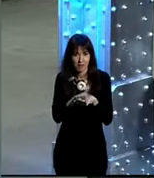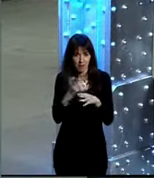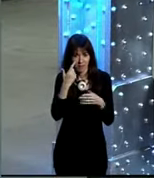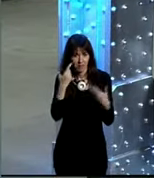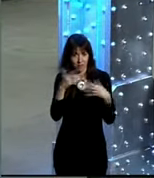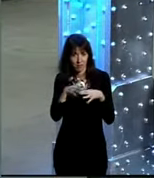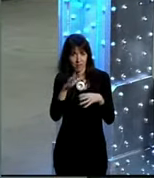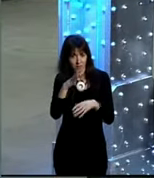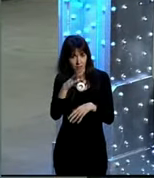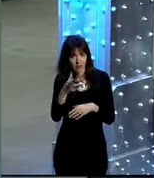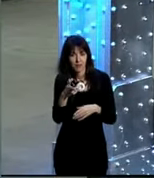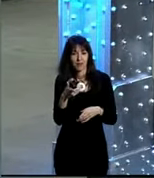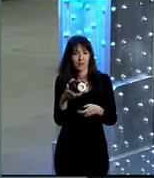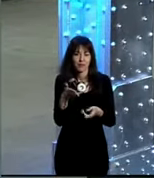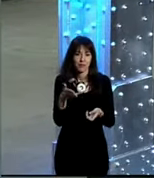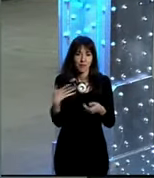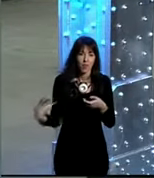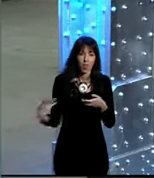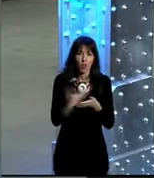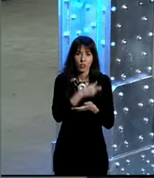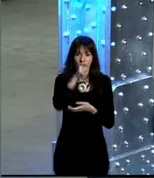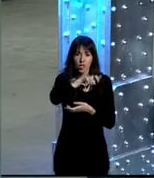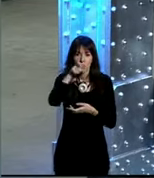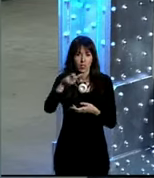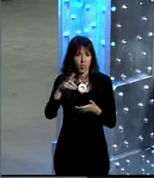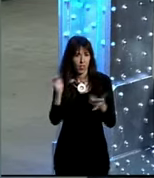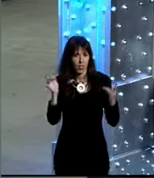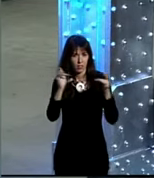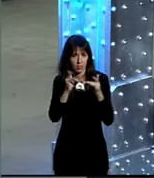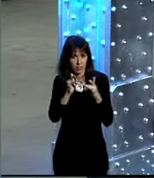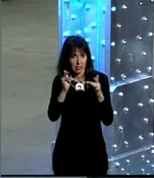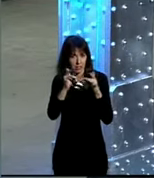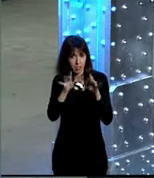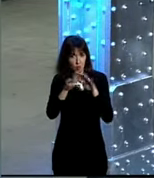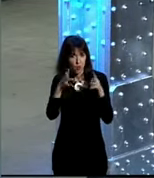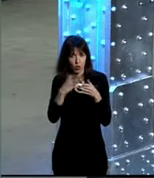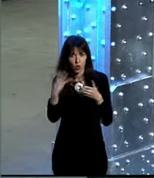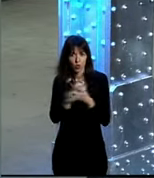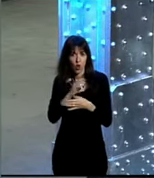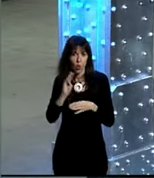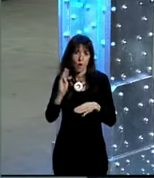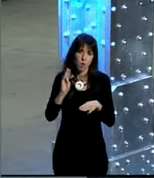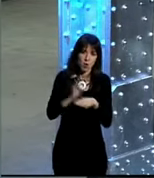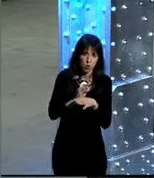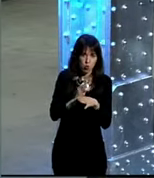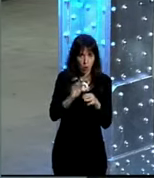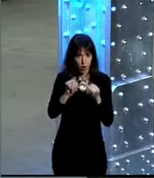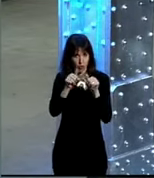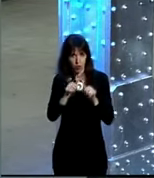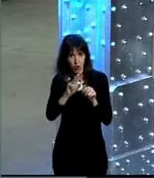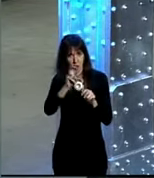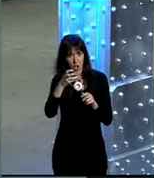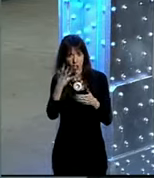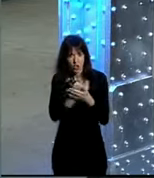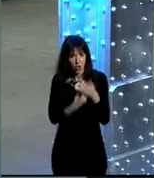who is connected to this world is a producer themselves in one form or another. As you produce content for online or television, as